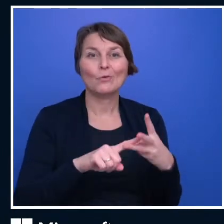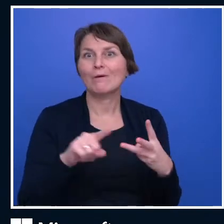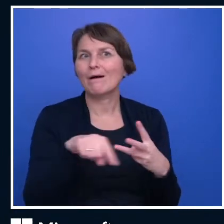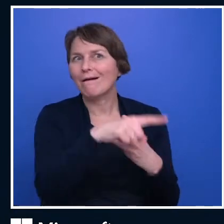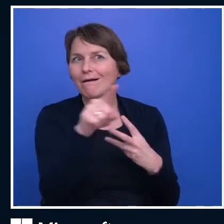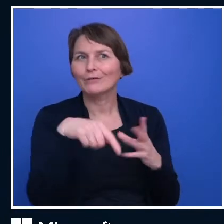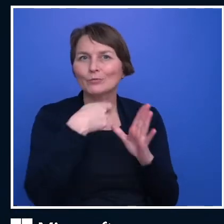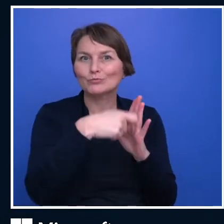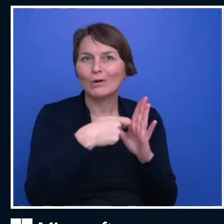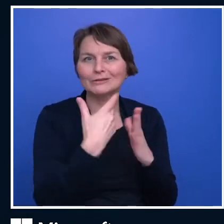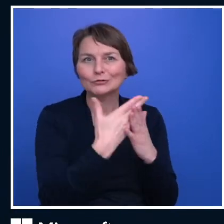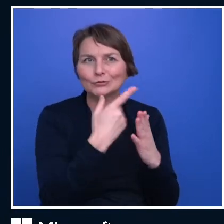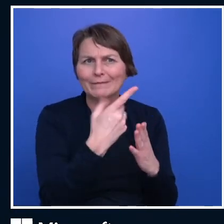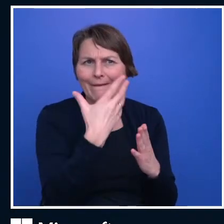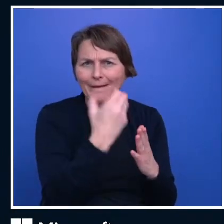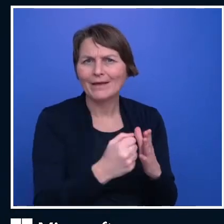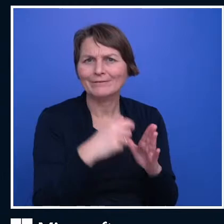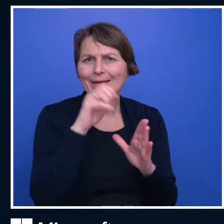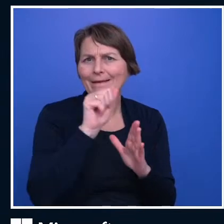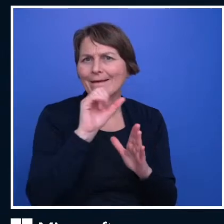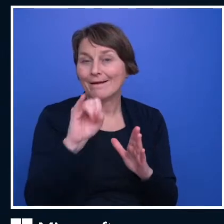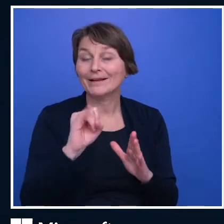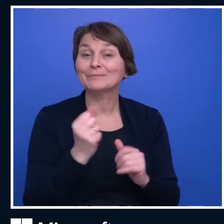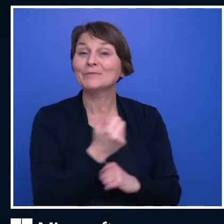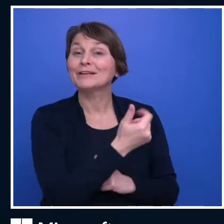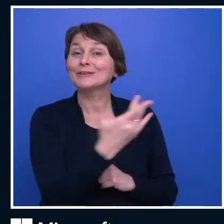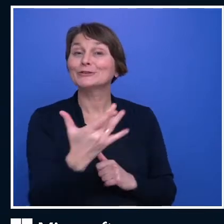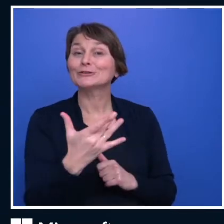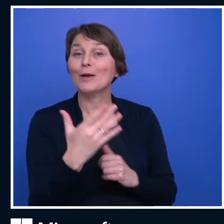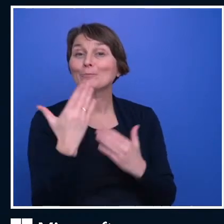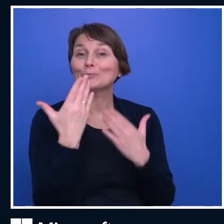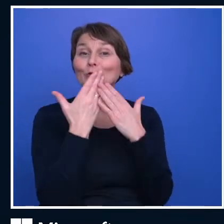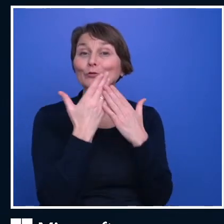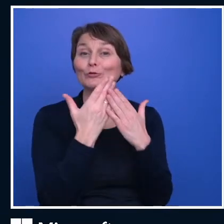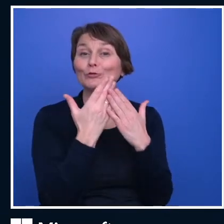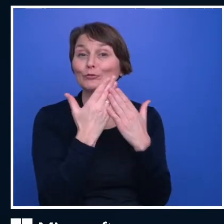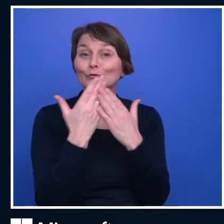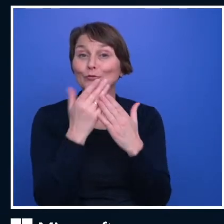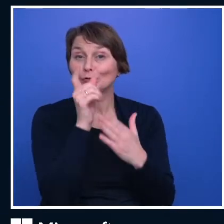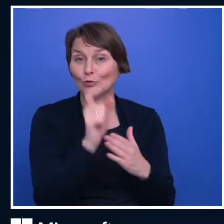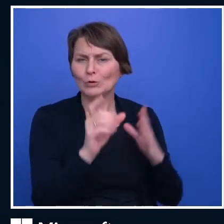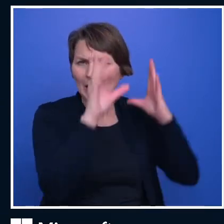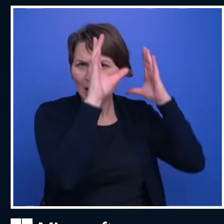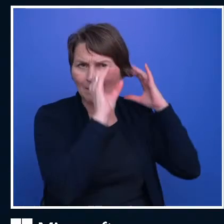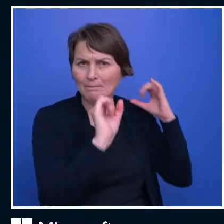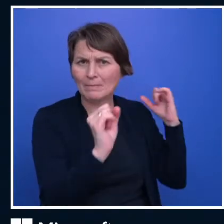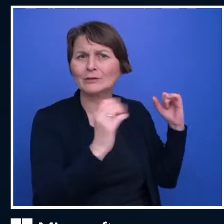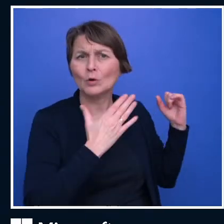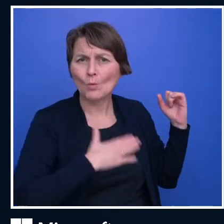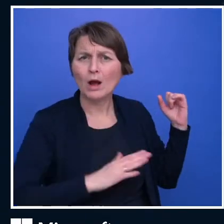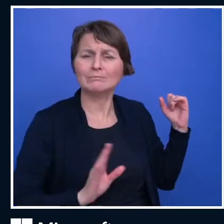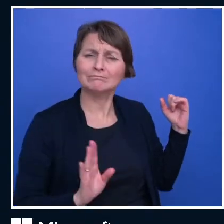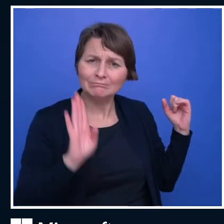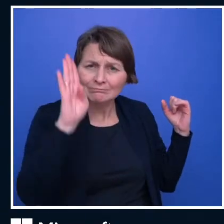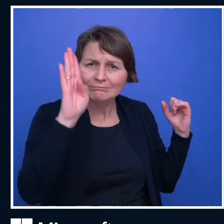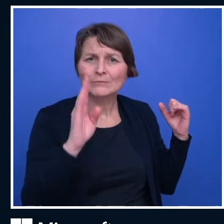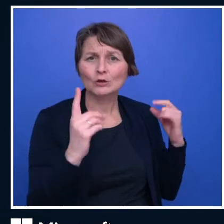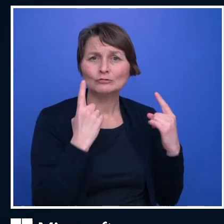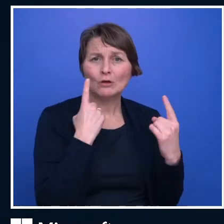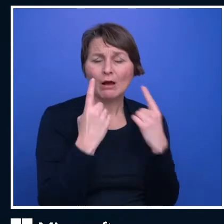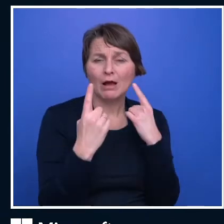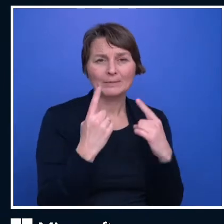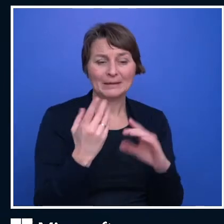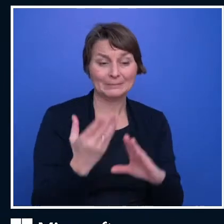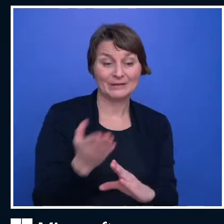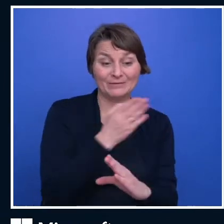fact, some of the student ambassadors, they also expressed the wish to do the talk, but they did not have enough time to prepare for this